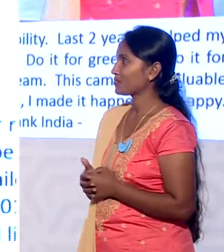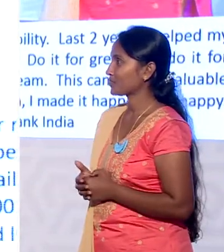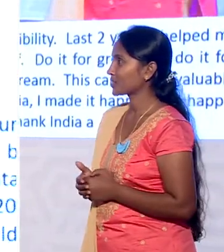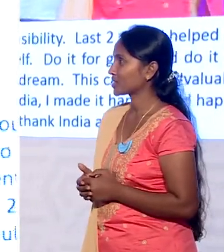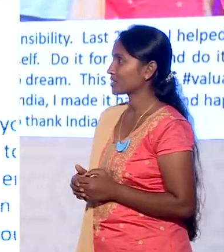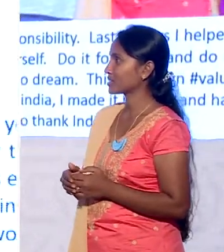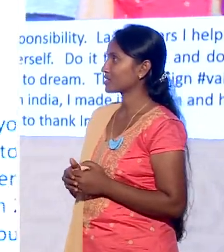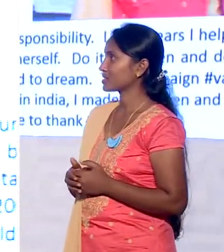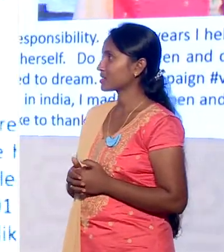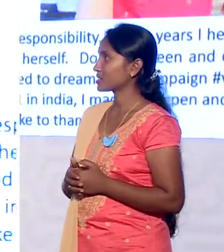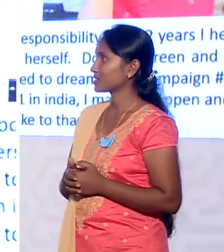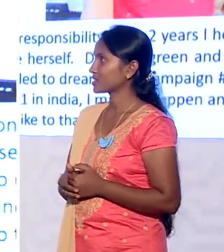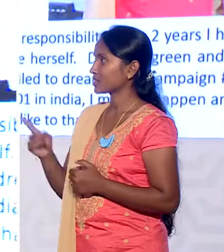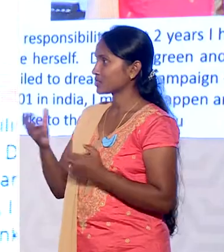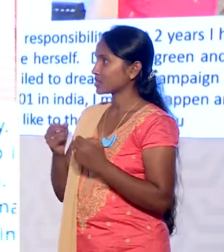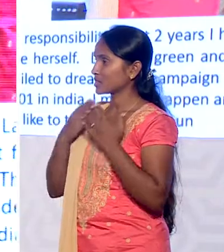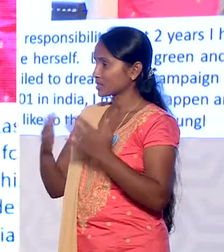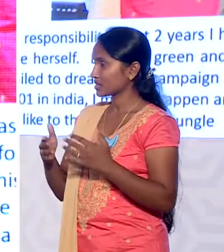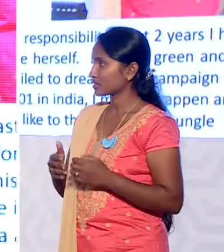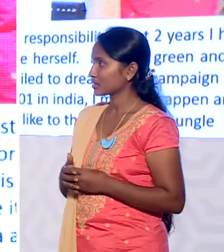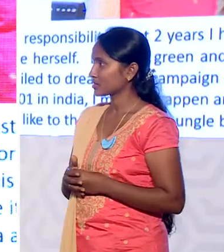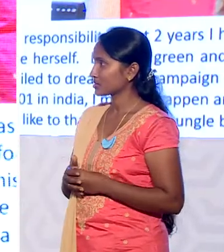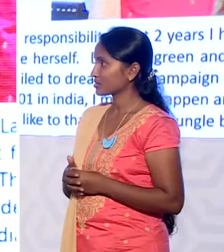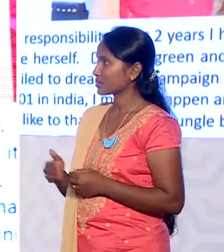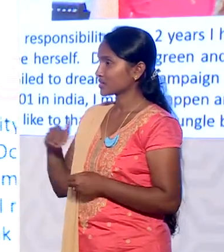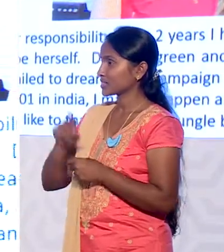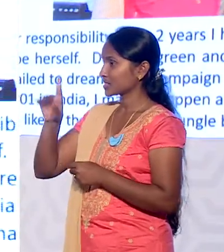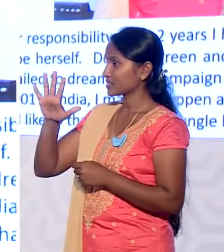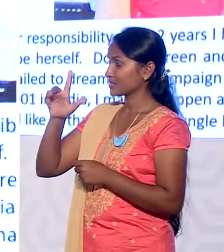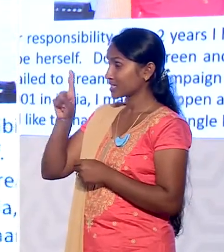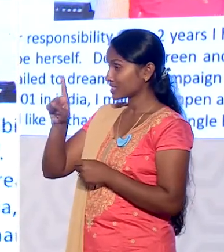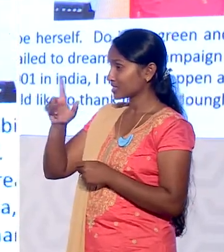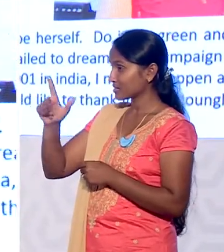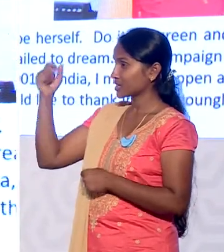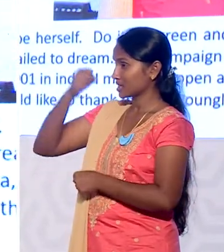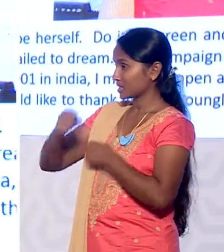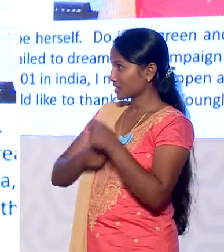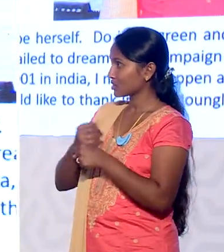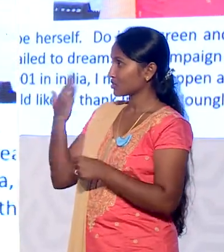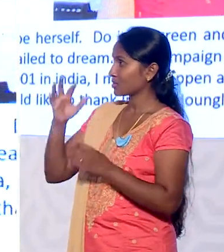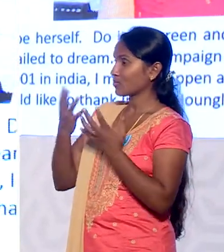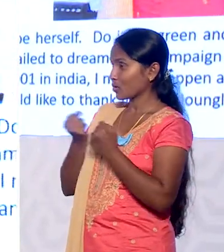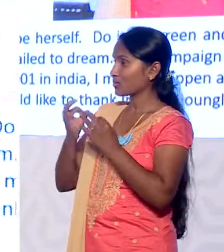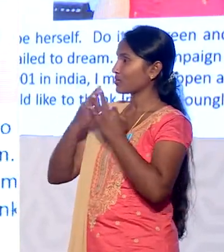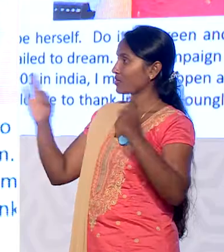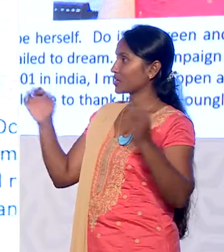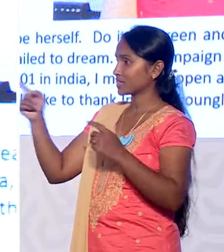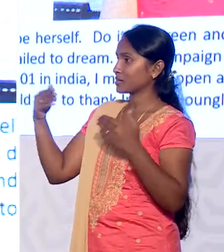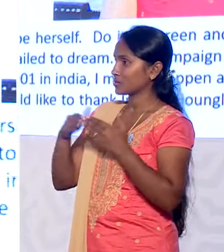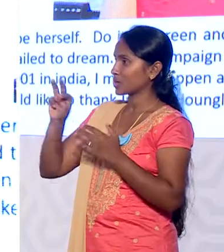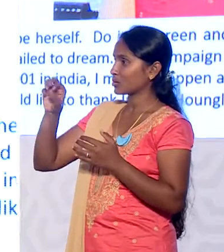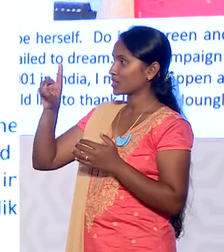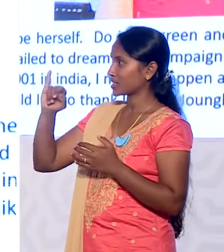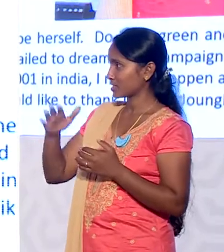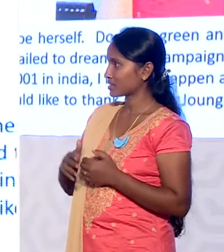to hang out in the jungle, I wanted to hang out in the elephants. And by 17 years old, I wanted to do other things that were about freedom. So I wanted to be Mowgli, and I wanted to be a